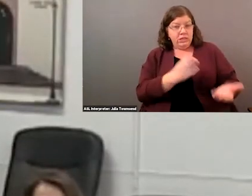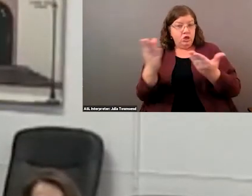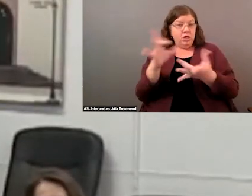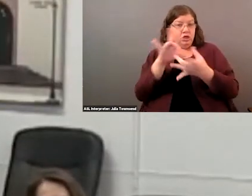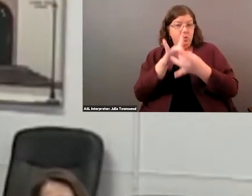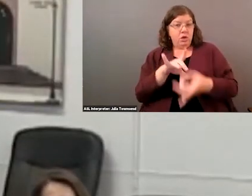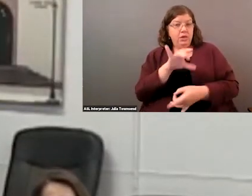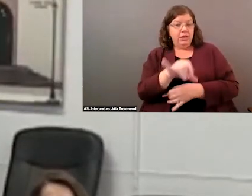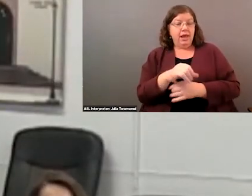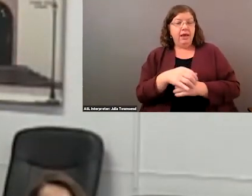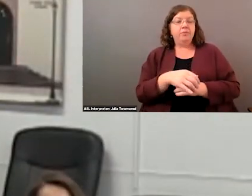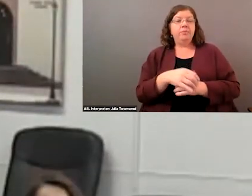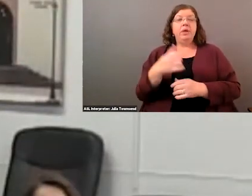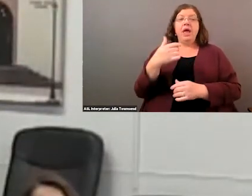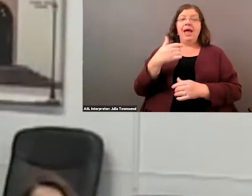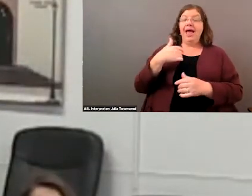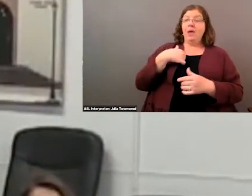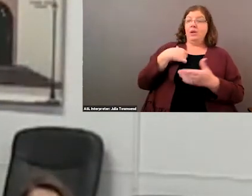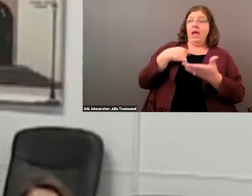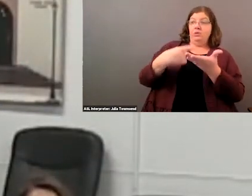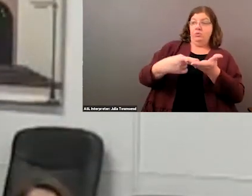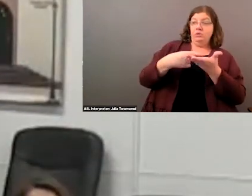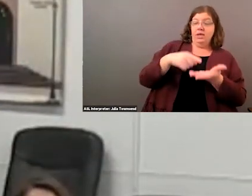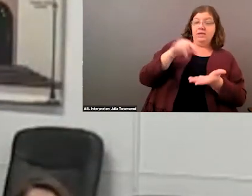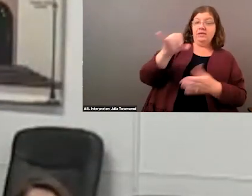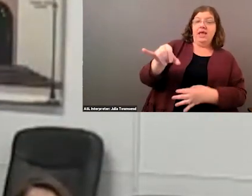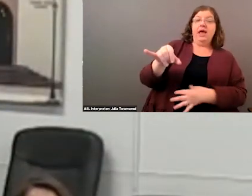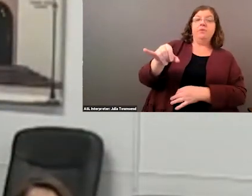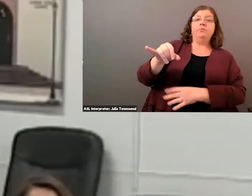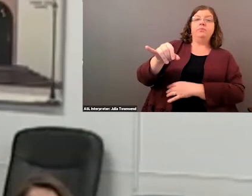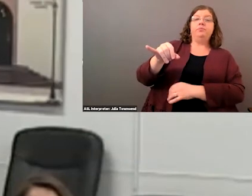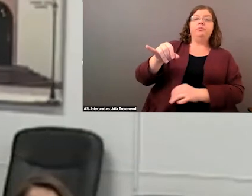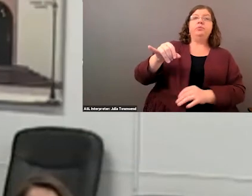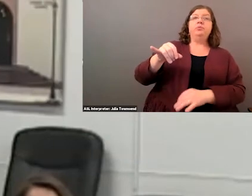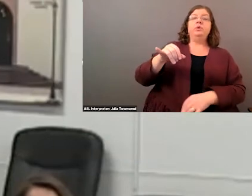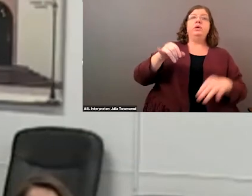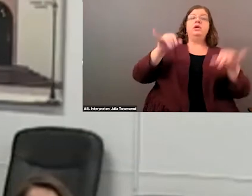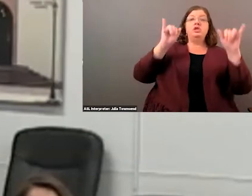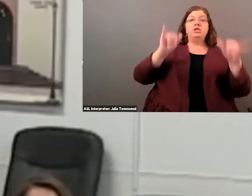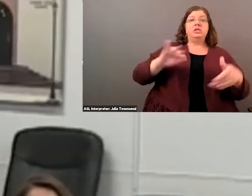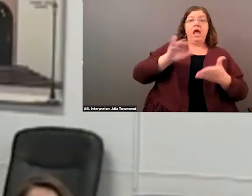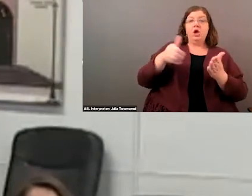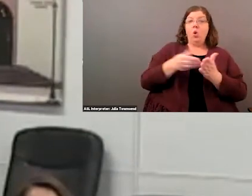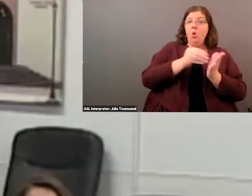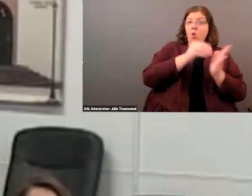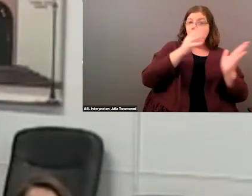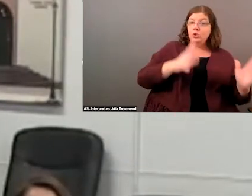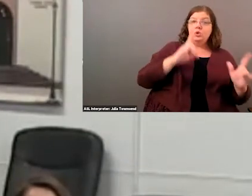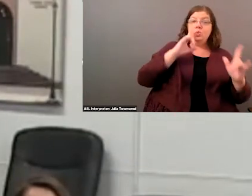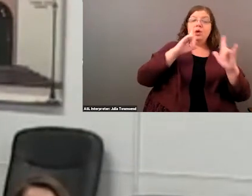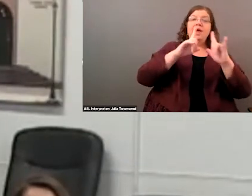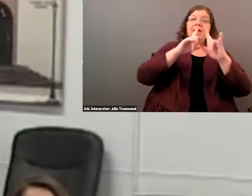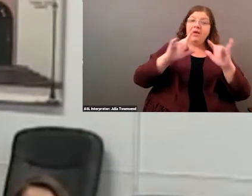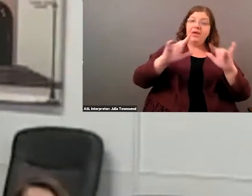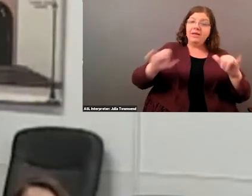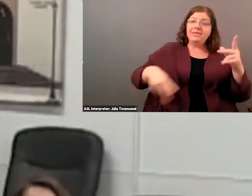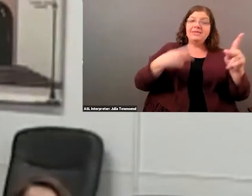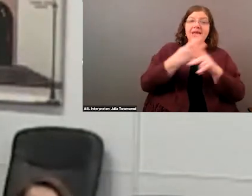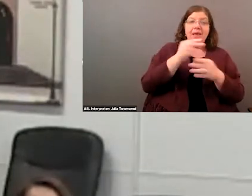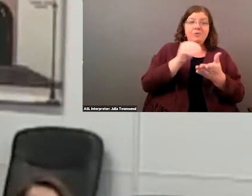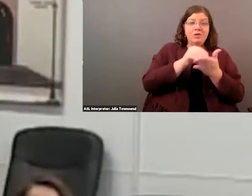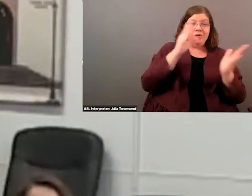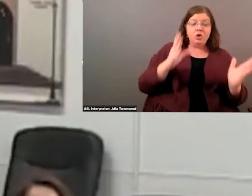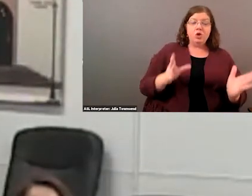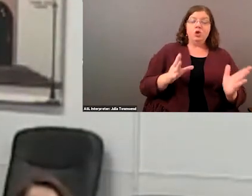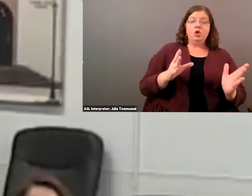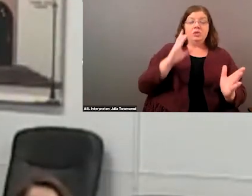all learners, we have various types of learners in the emergent multilingual system. I